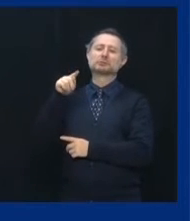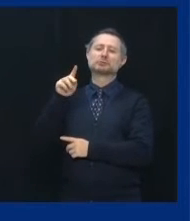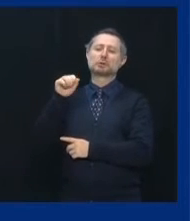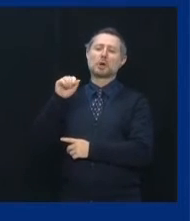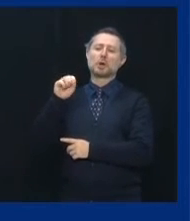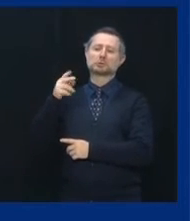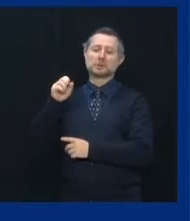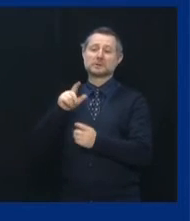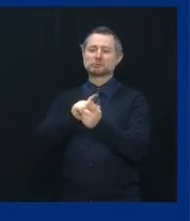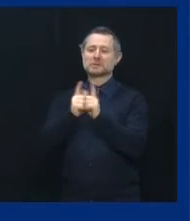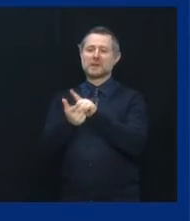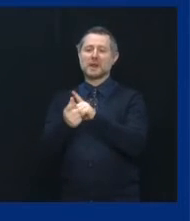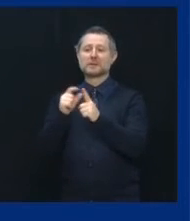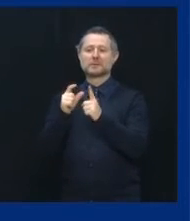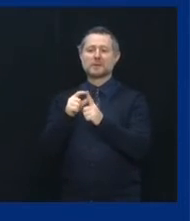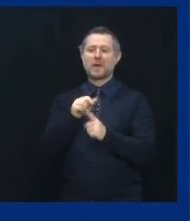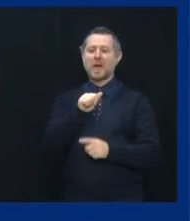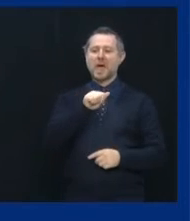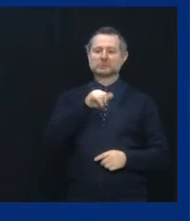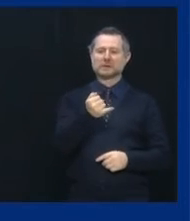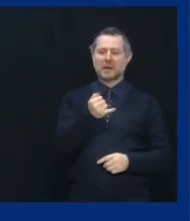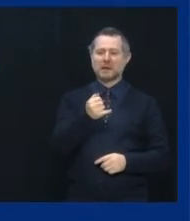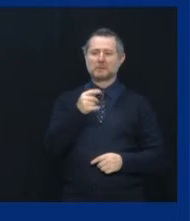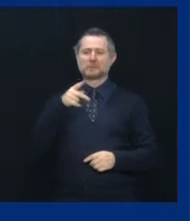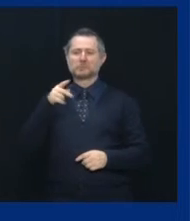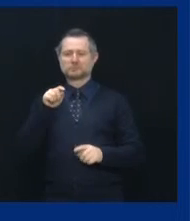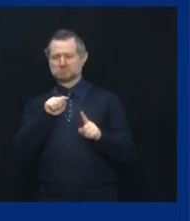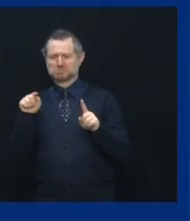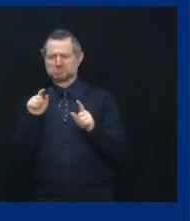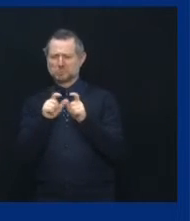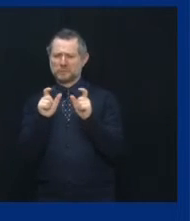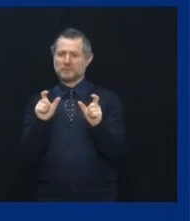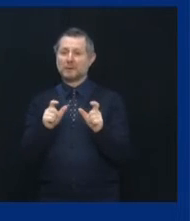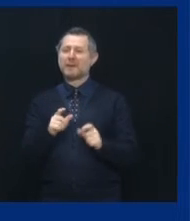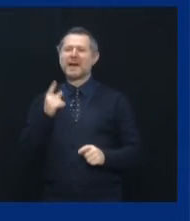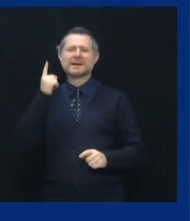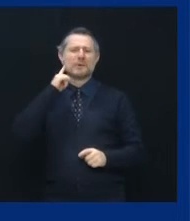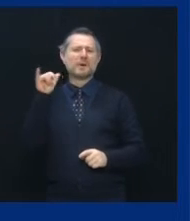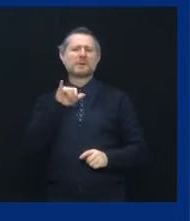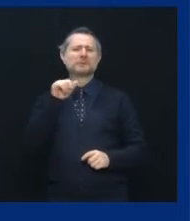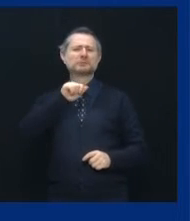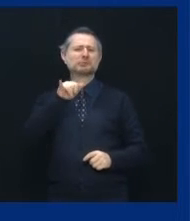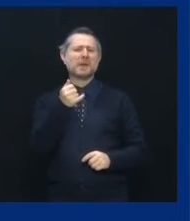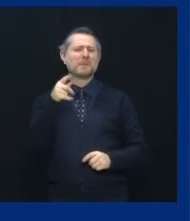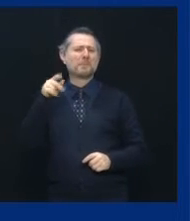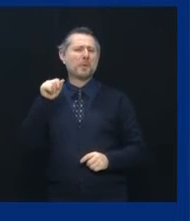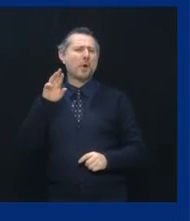A.J. Parkinson. I was just going to say it sounded more like A.J. Parkinson. Yeah.